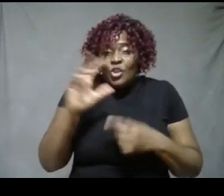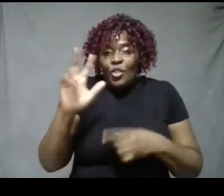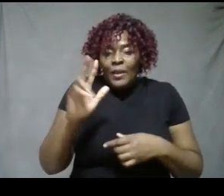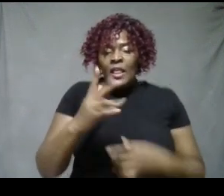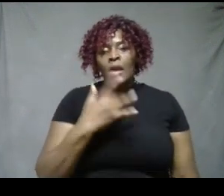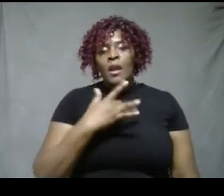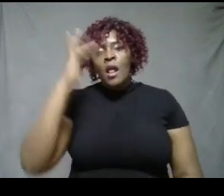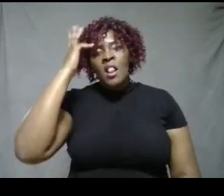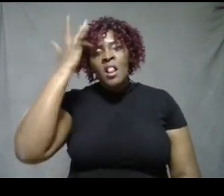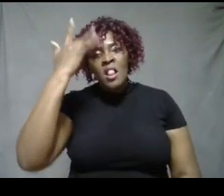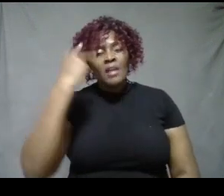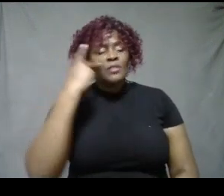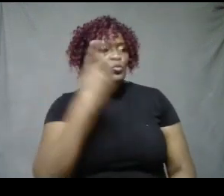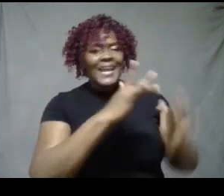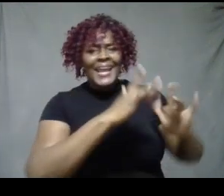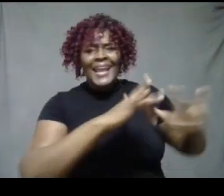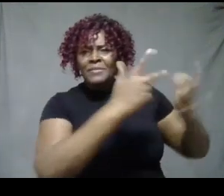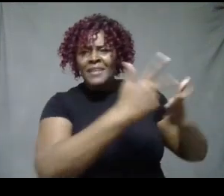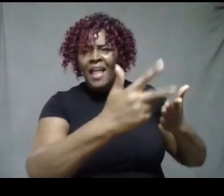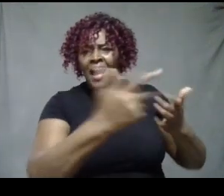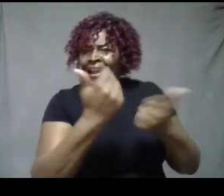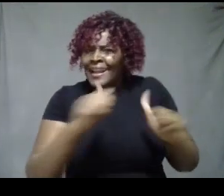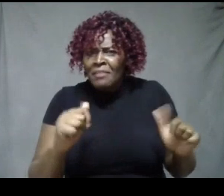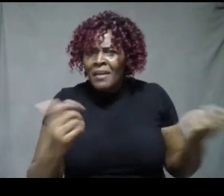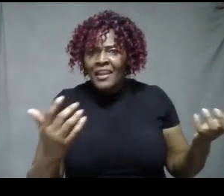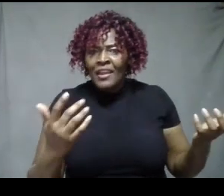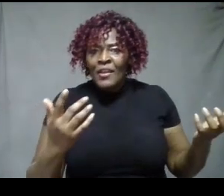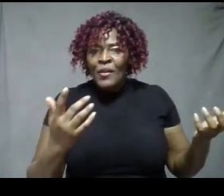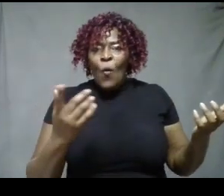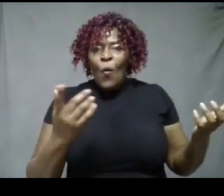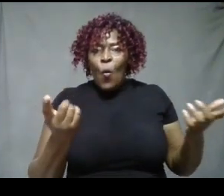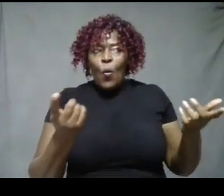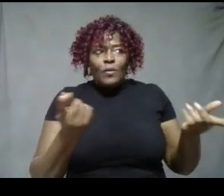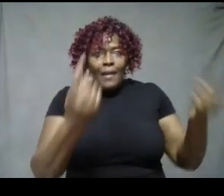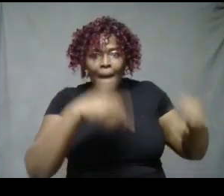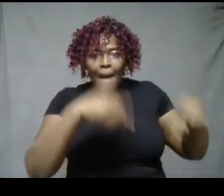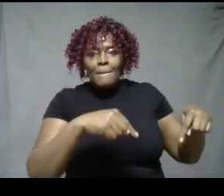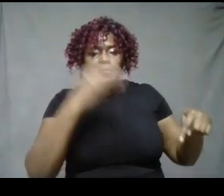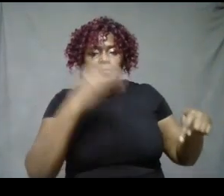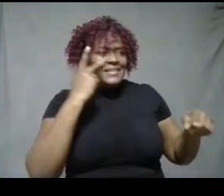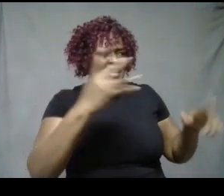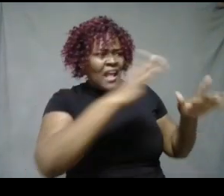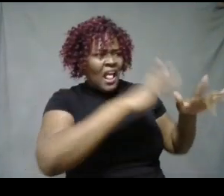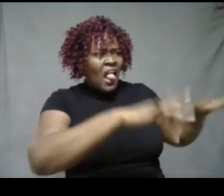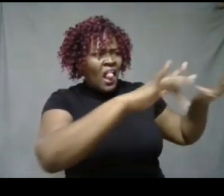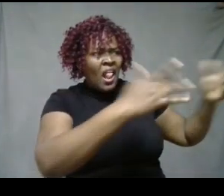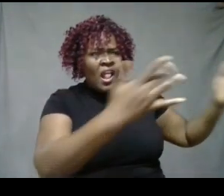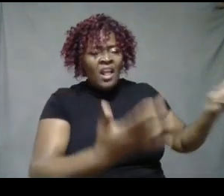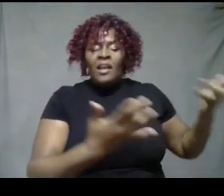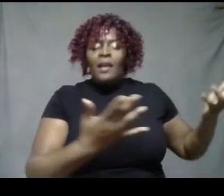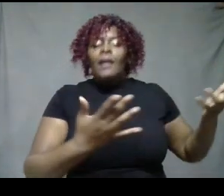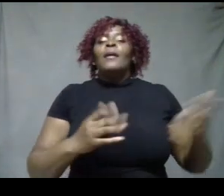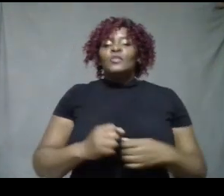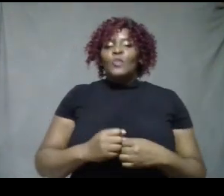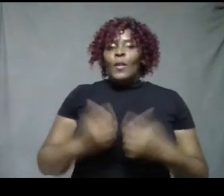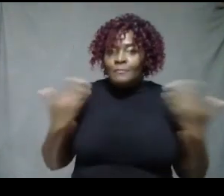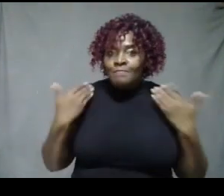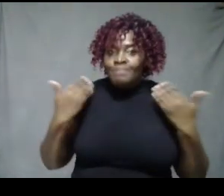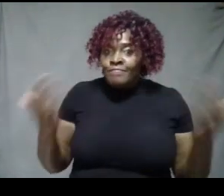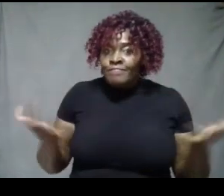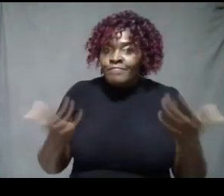empty lots and everyone else who comes to downtown. And so, you know, let's get something done, and, you know, let's make sure it's a